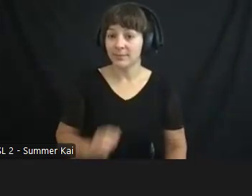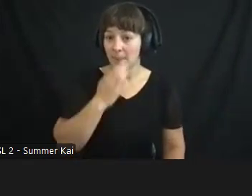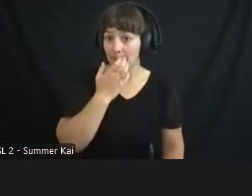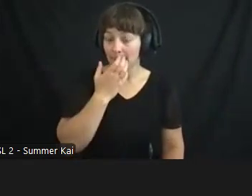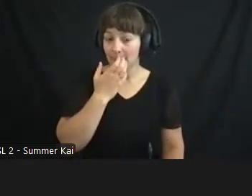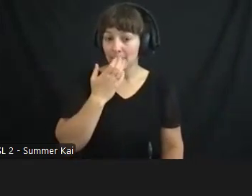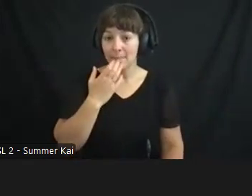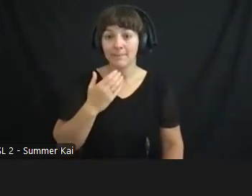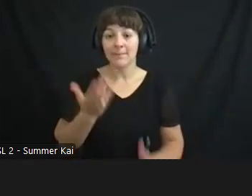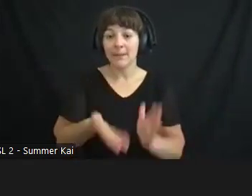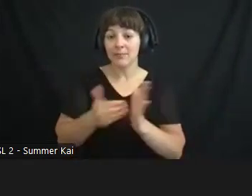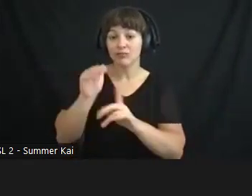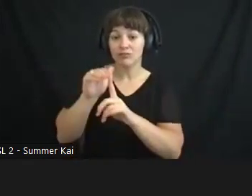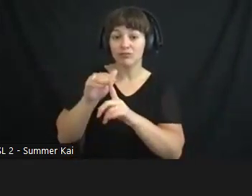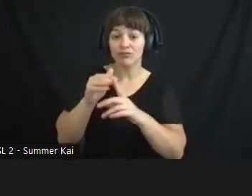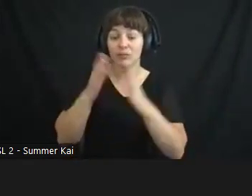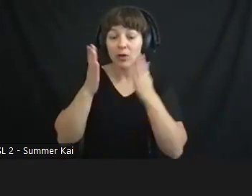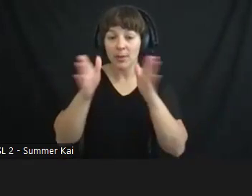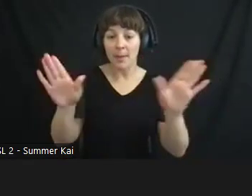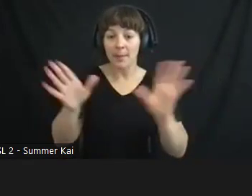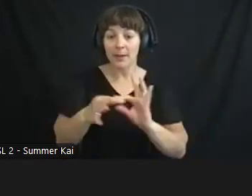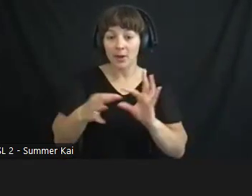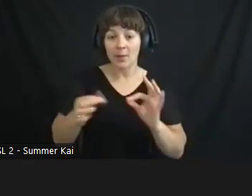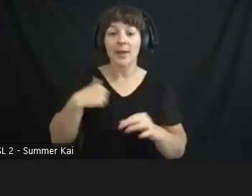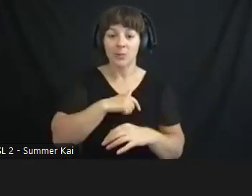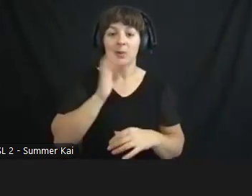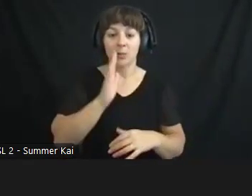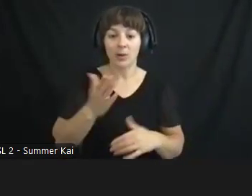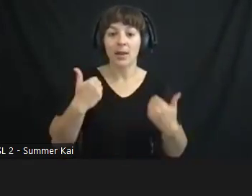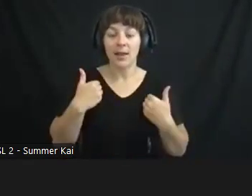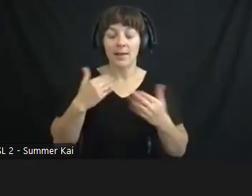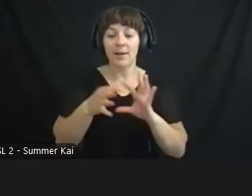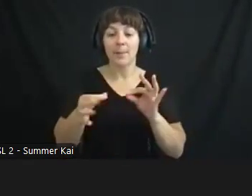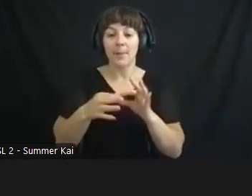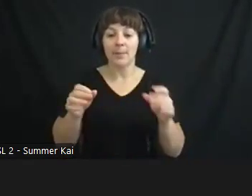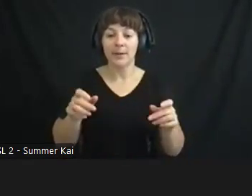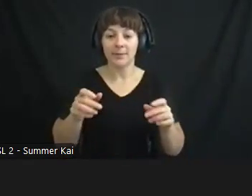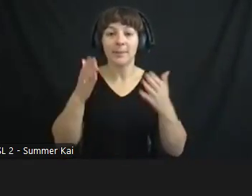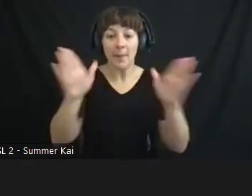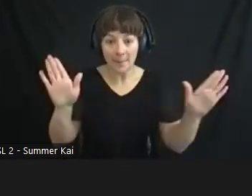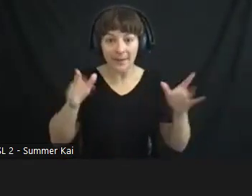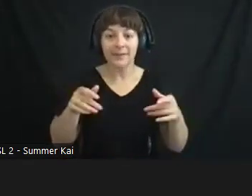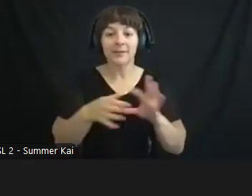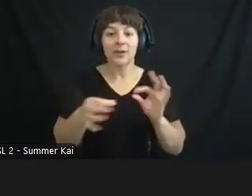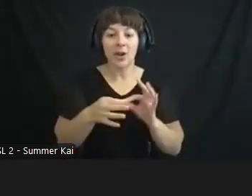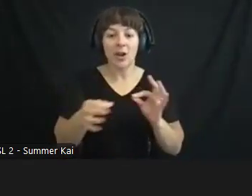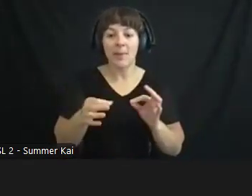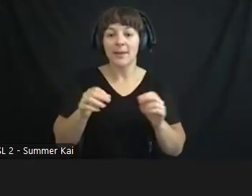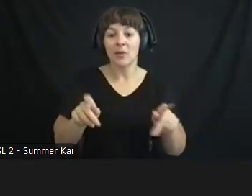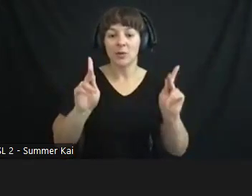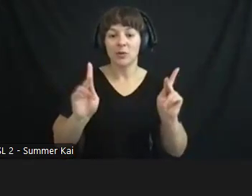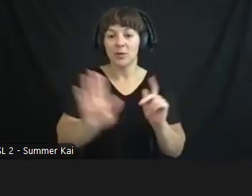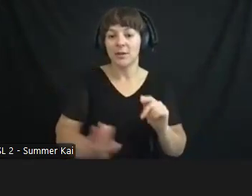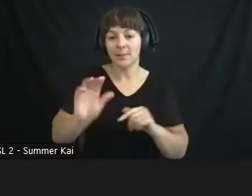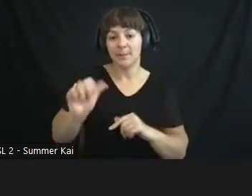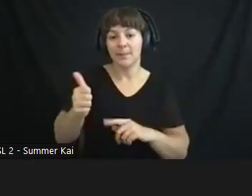Again, for the public who is attending the meeting, we will have a public comment period in about 10 minutes. So